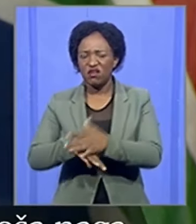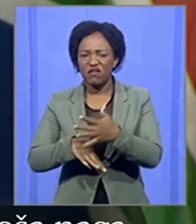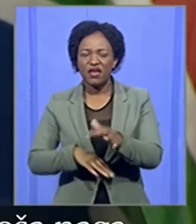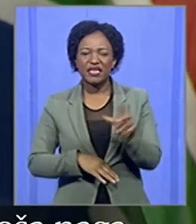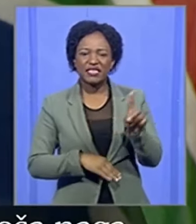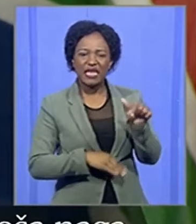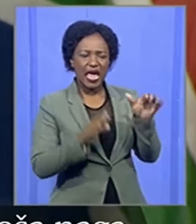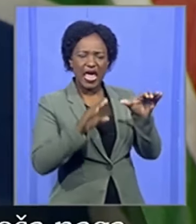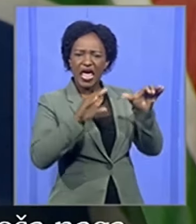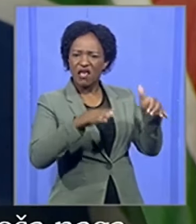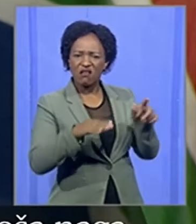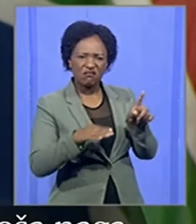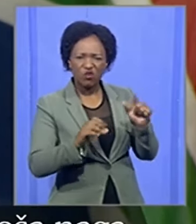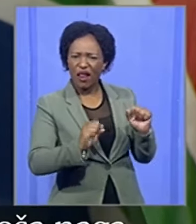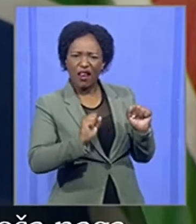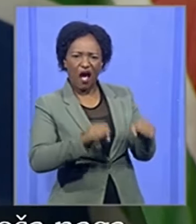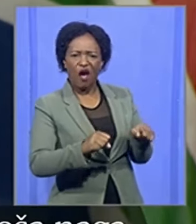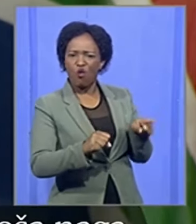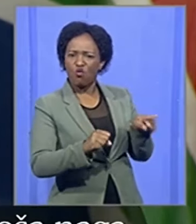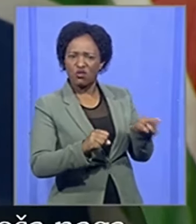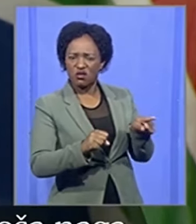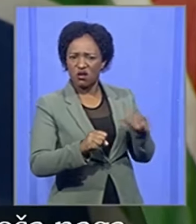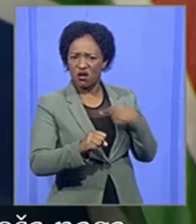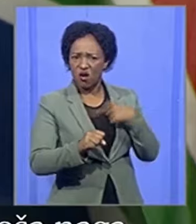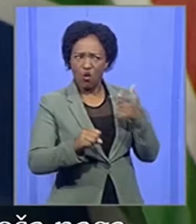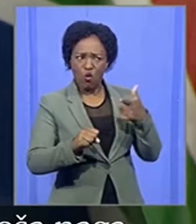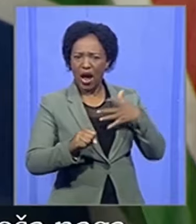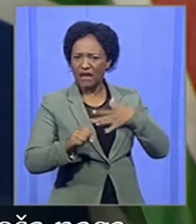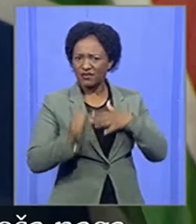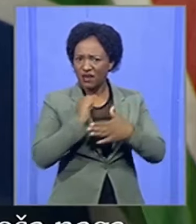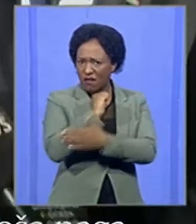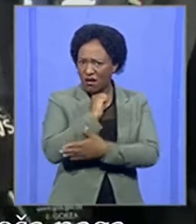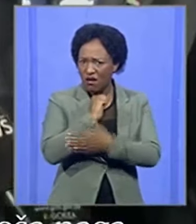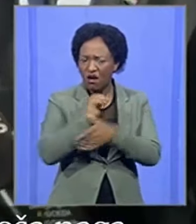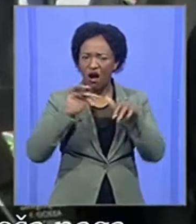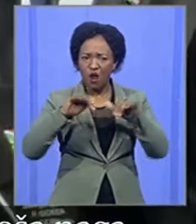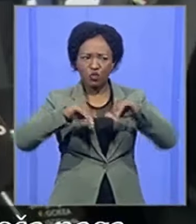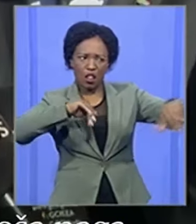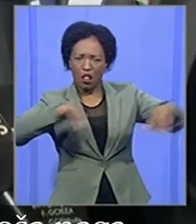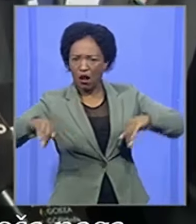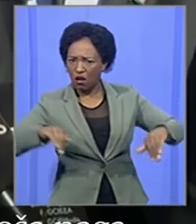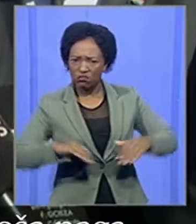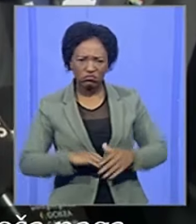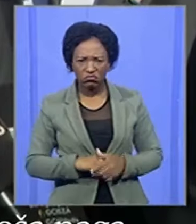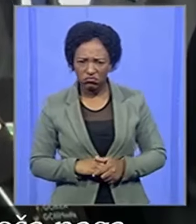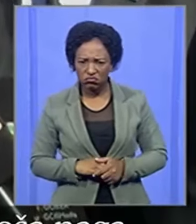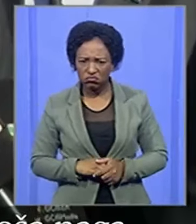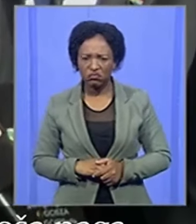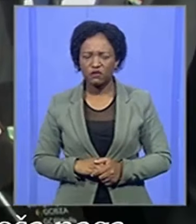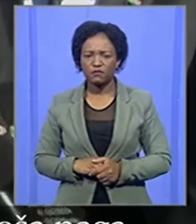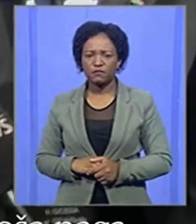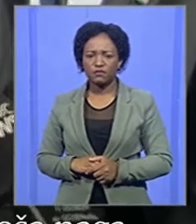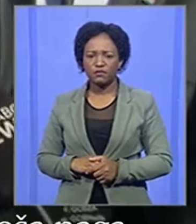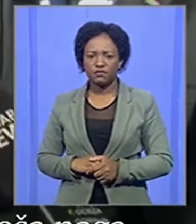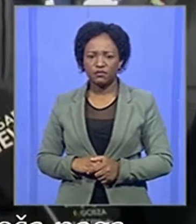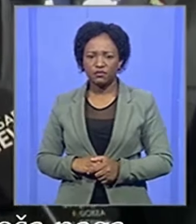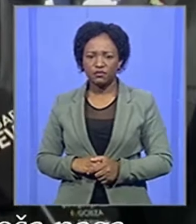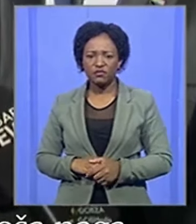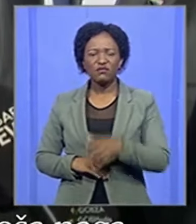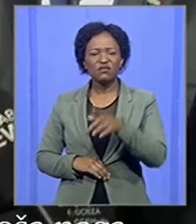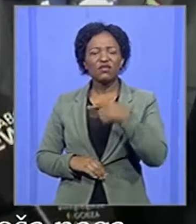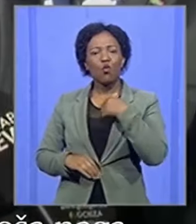e amogelege le ga tee ka ge e le gore e nepile go aroganya maAfrika Borwa. That is treasonous. The